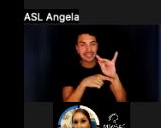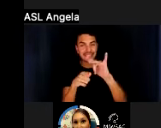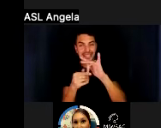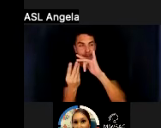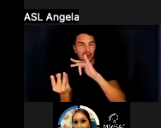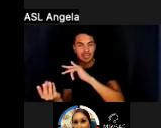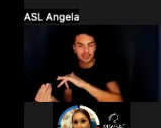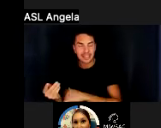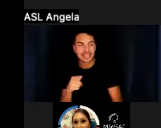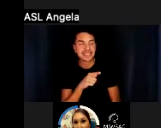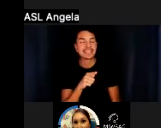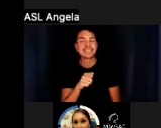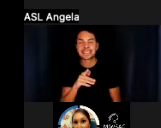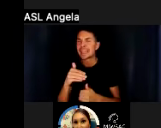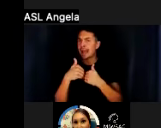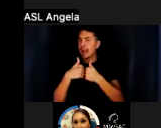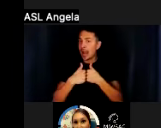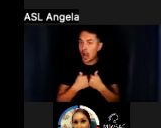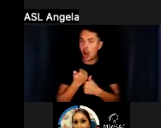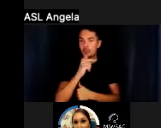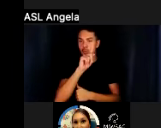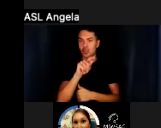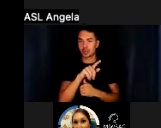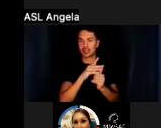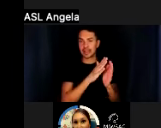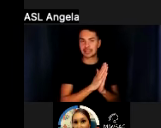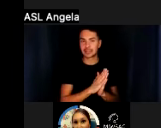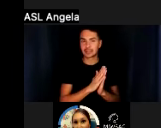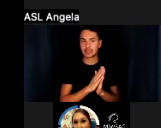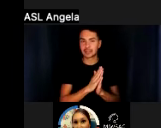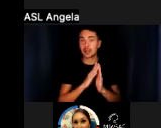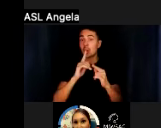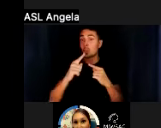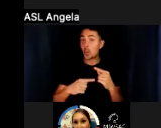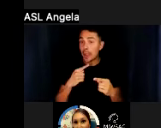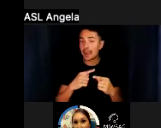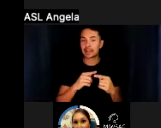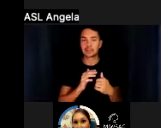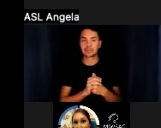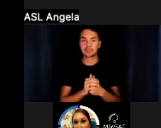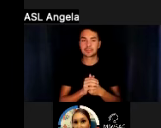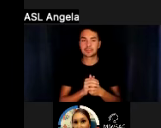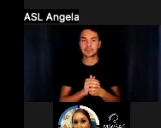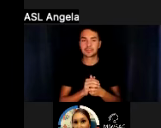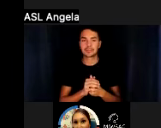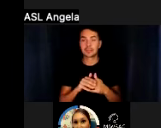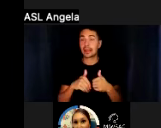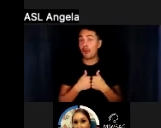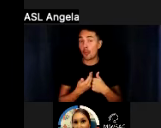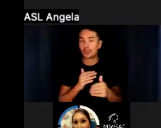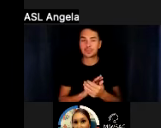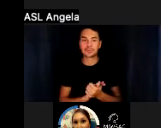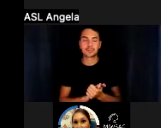how questions are asked, or again, when they're asked. The same could be said here. Are we meeting their physical needs first, so that